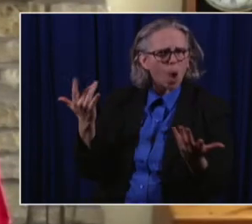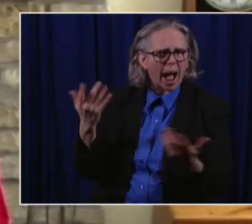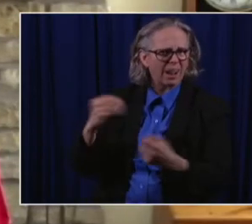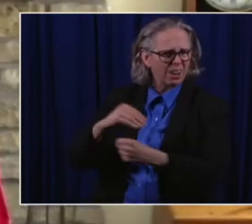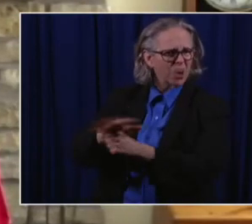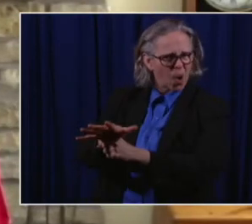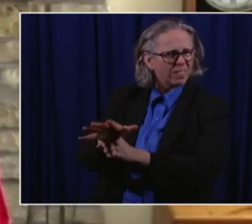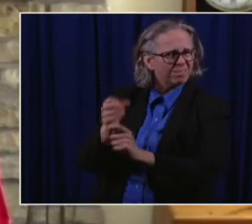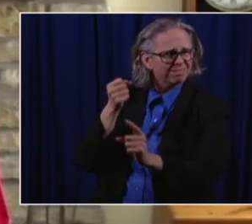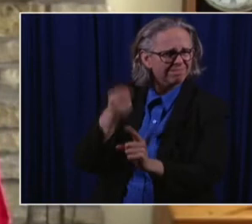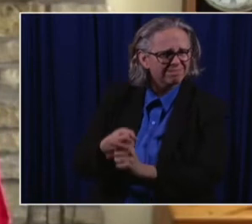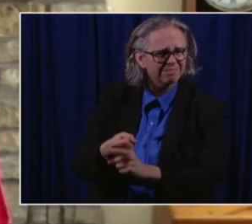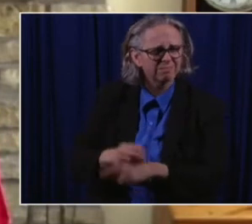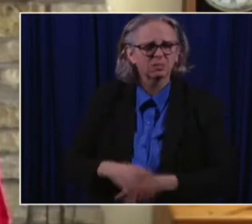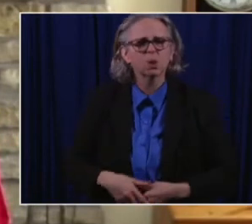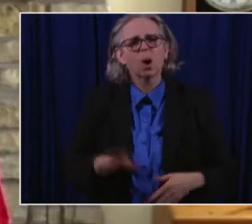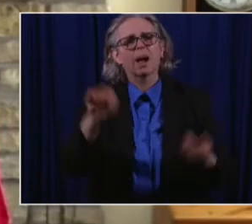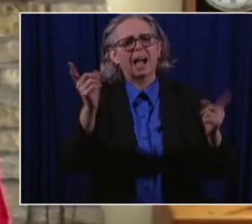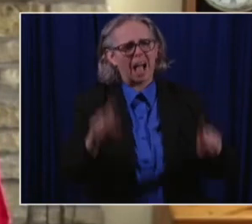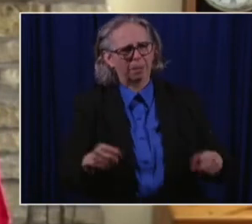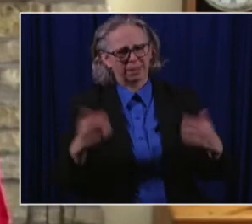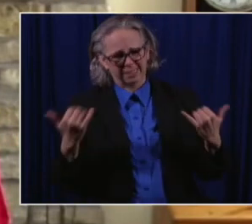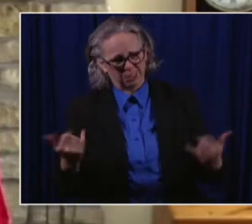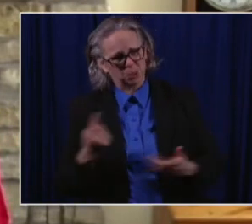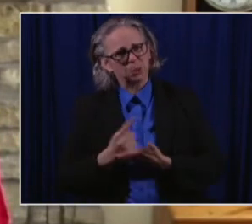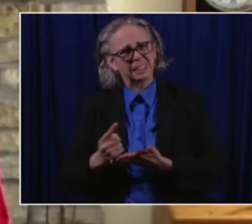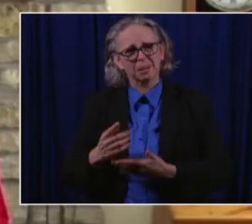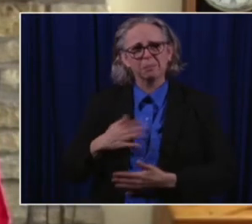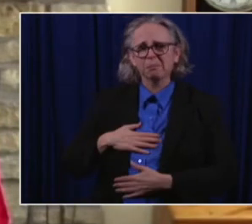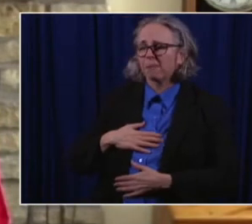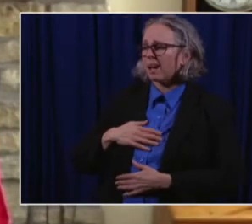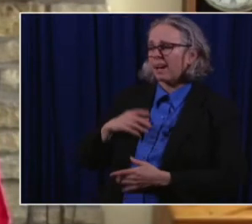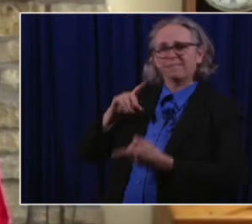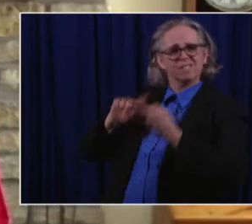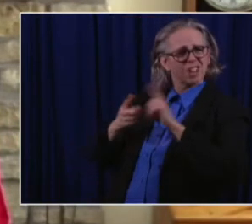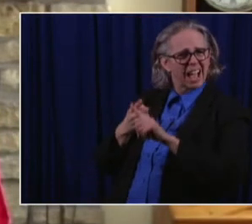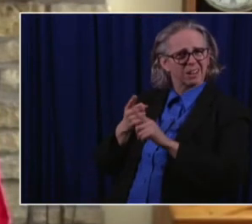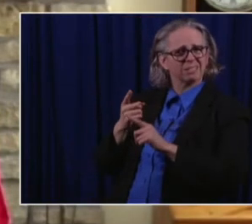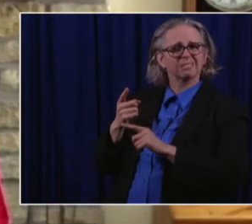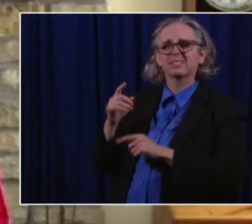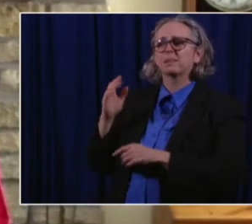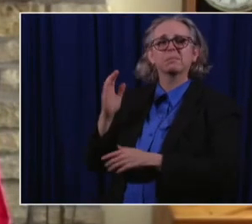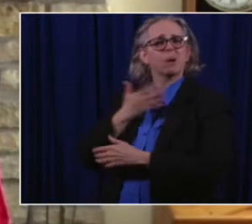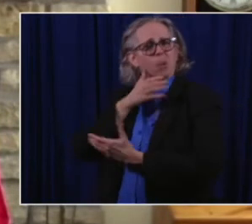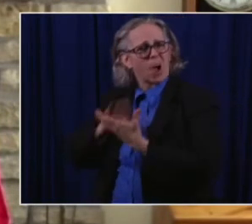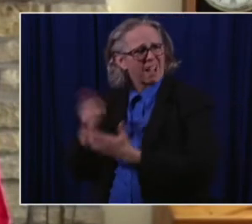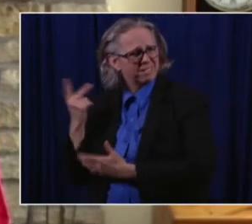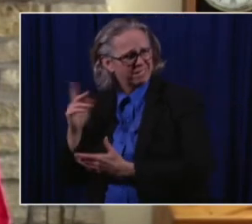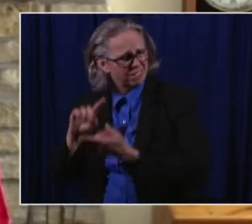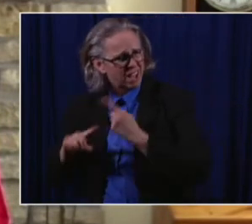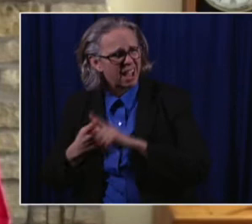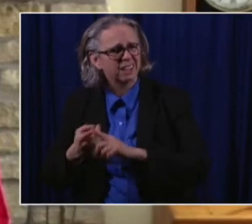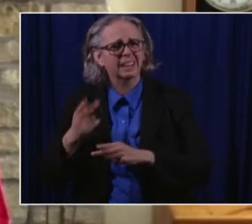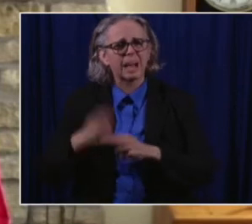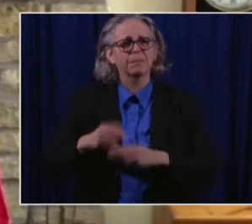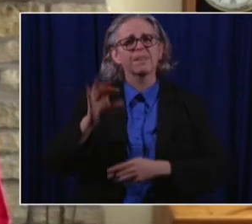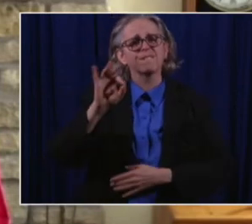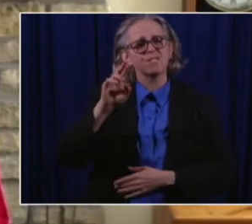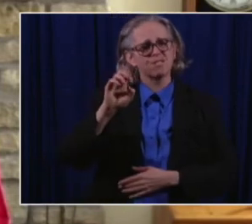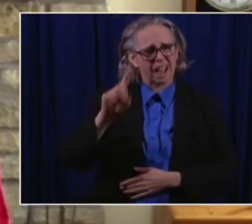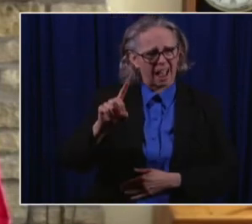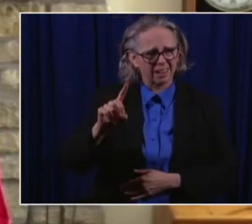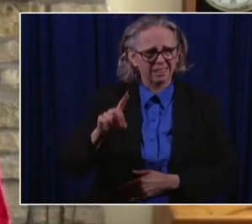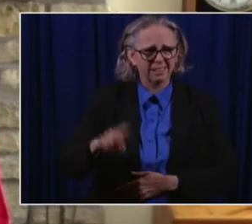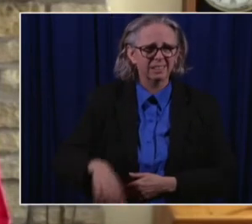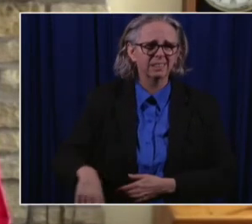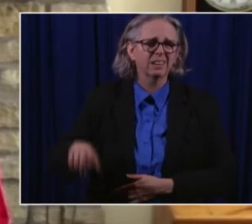another friend to COVID, and that's our friend Fred Lutenberger. We first got